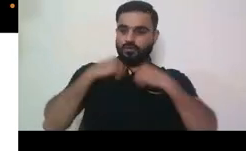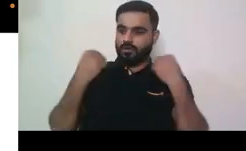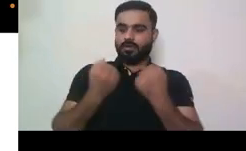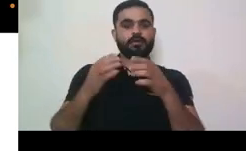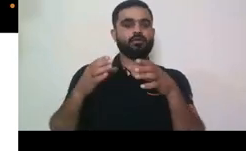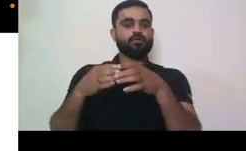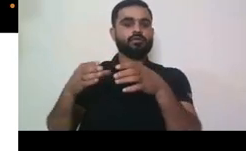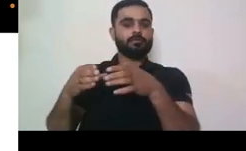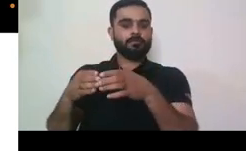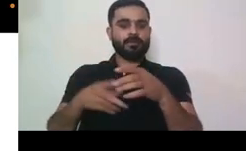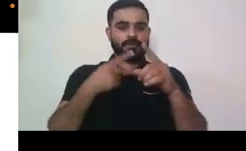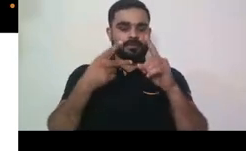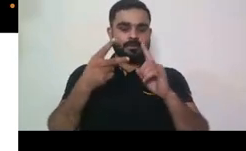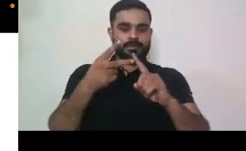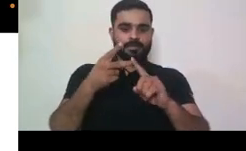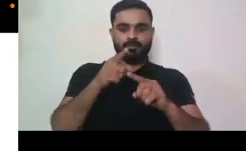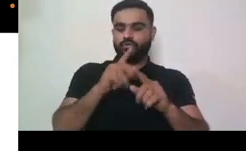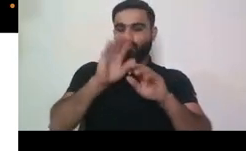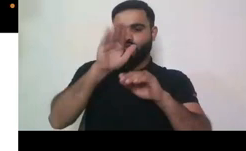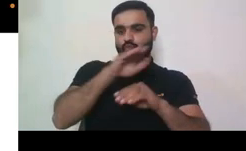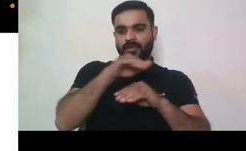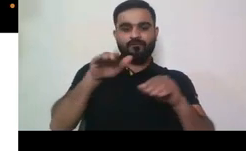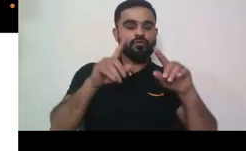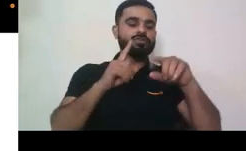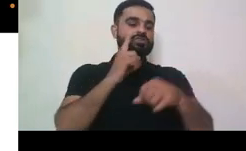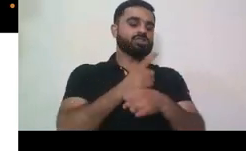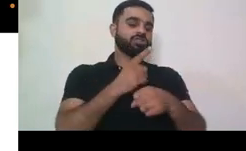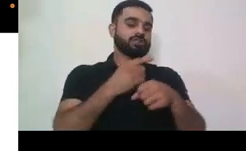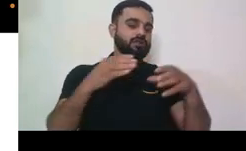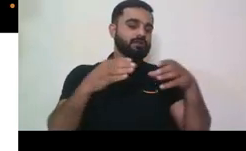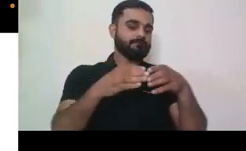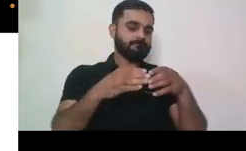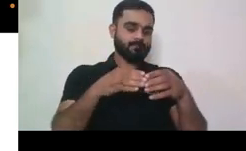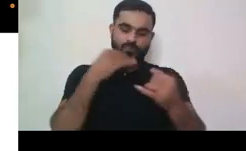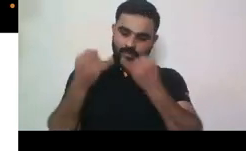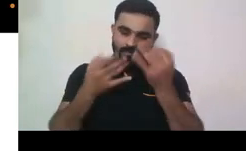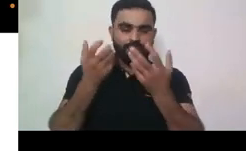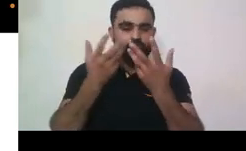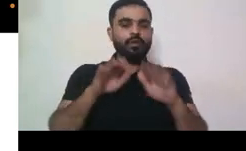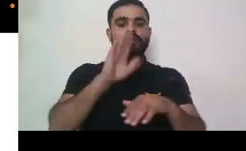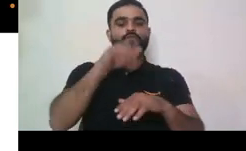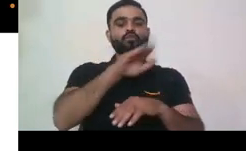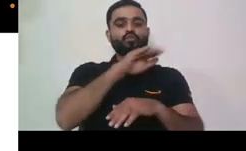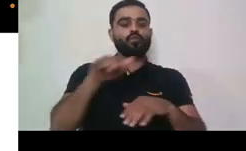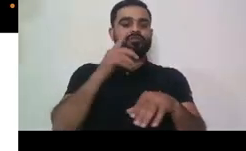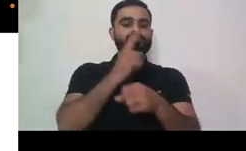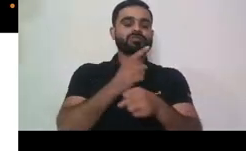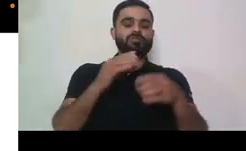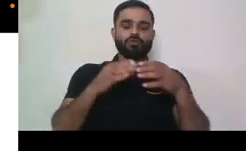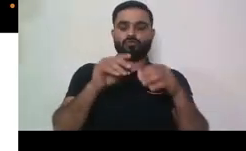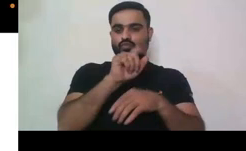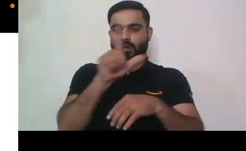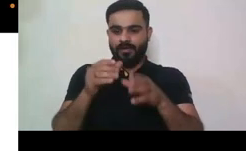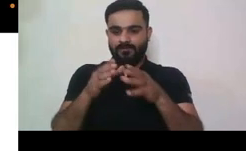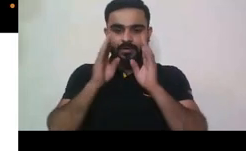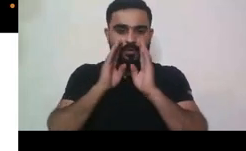Second is about the virtual teacher groups, where you can find out any virtual teacher groups through the WhatsApp, Facebook,